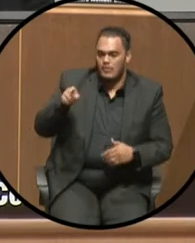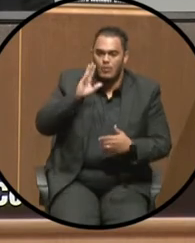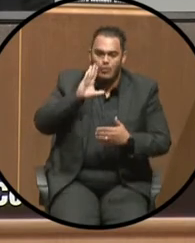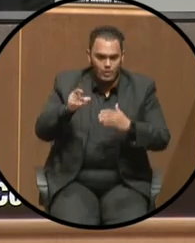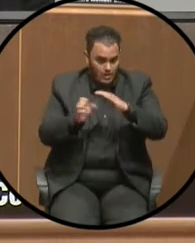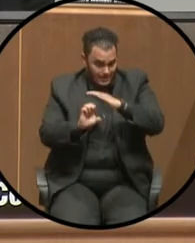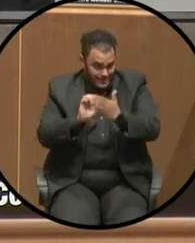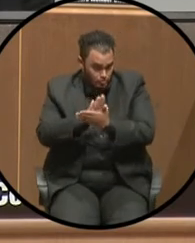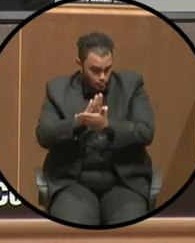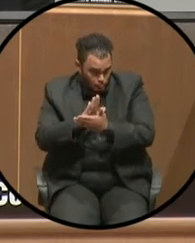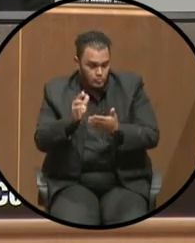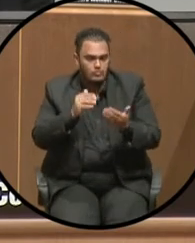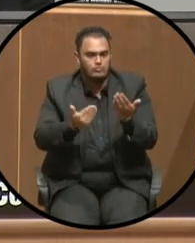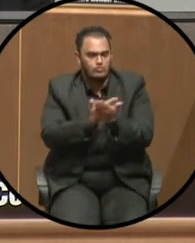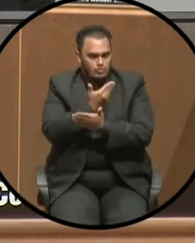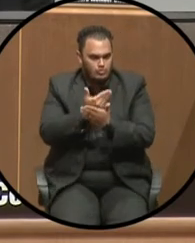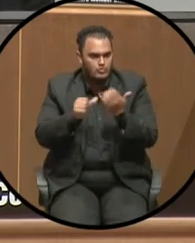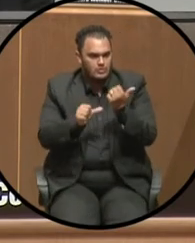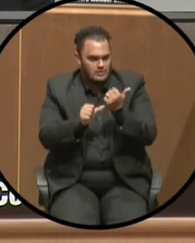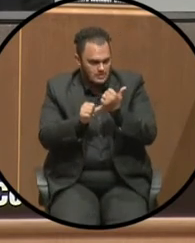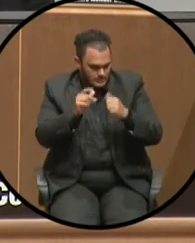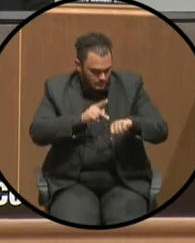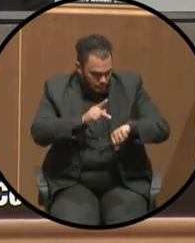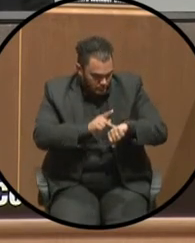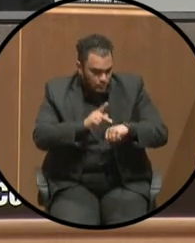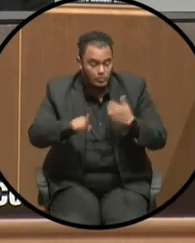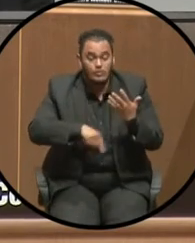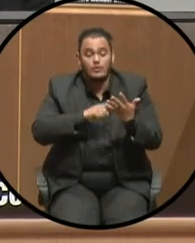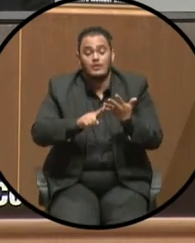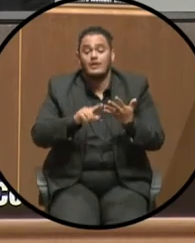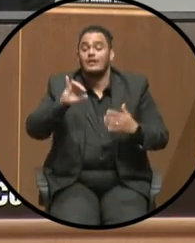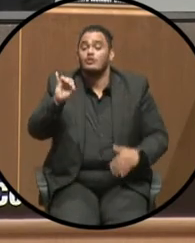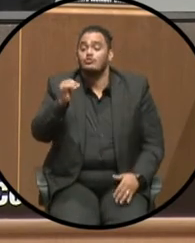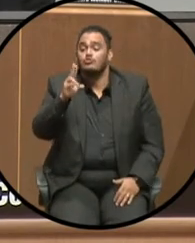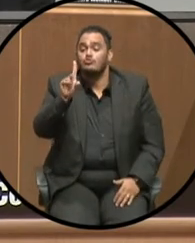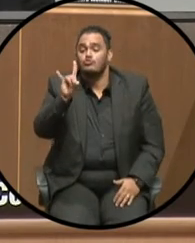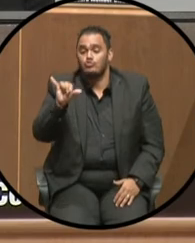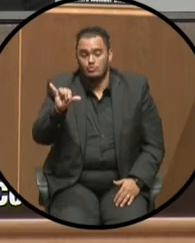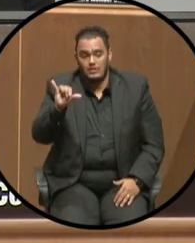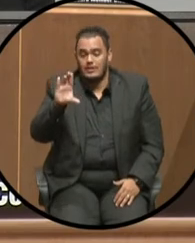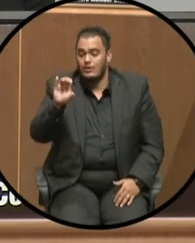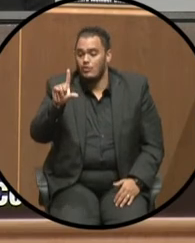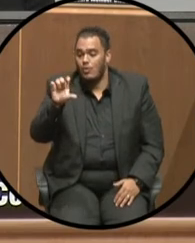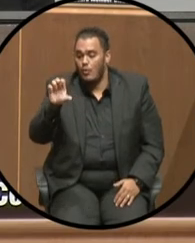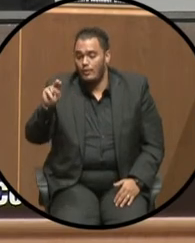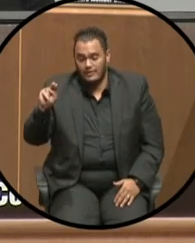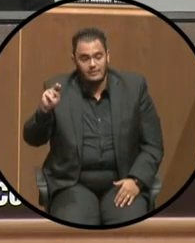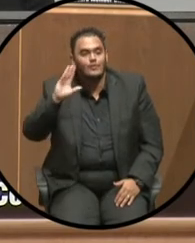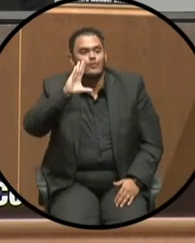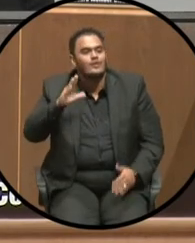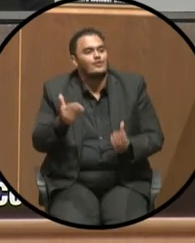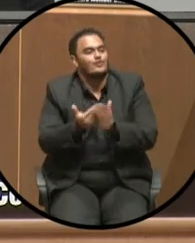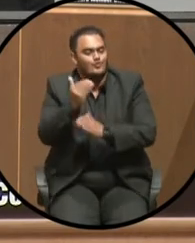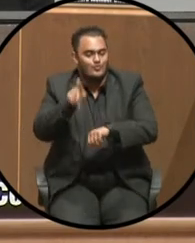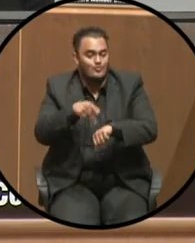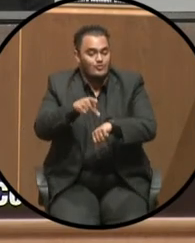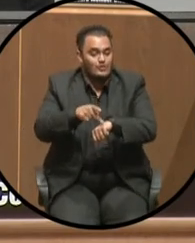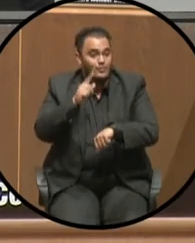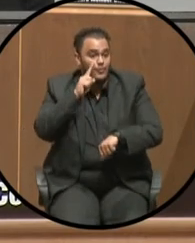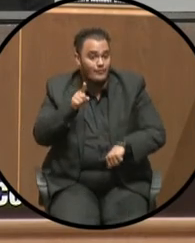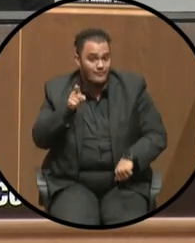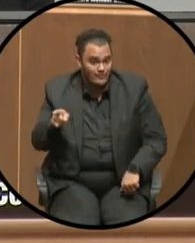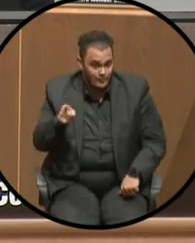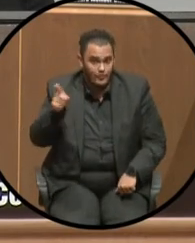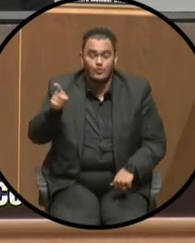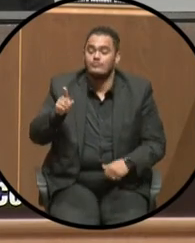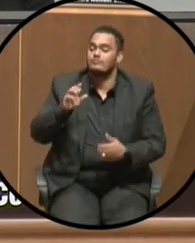Elementary. Judy Brandford will be the principal of Conway Elementary. Patricia Sells will be the principal of Eagle Creek